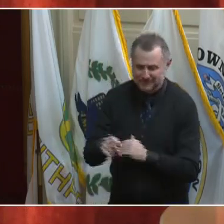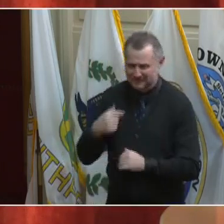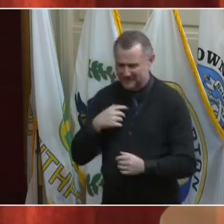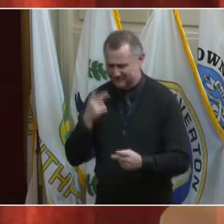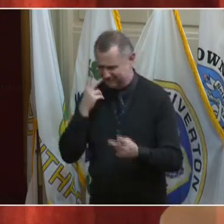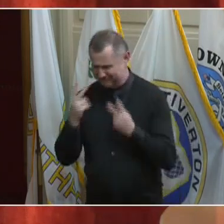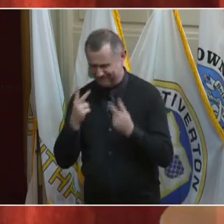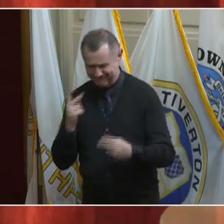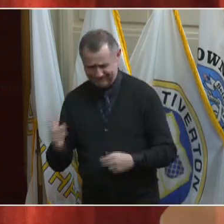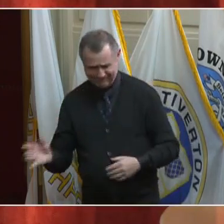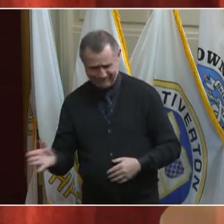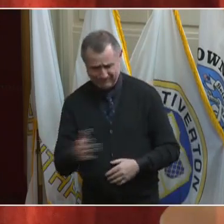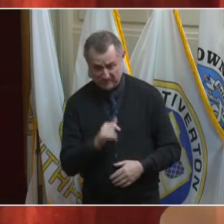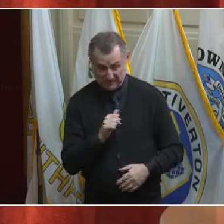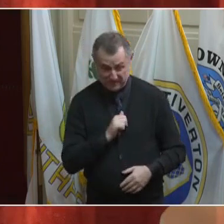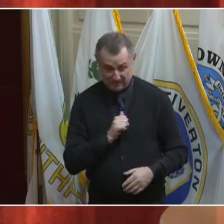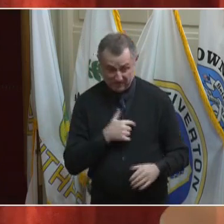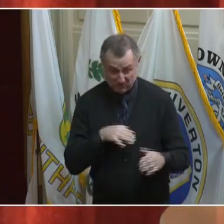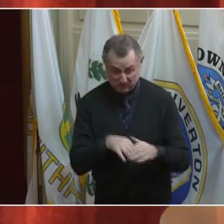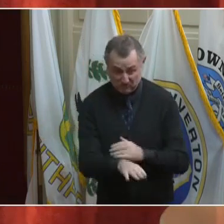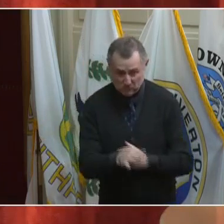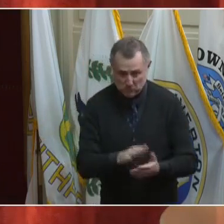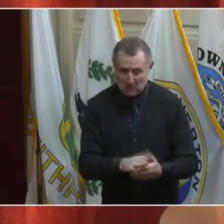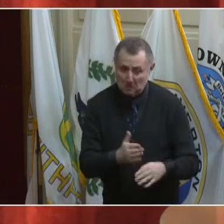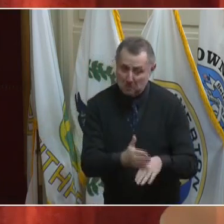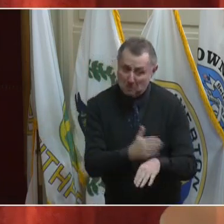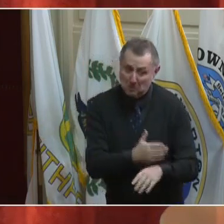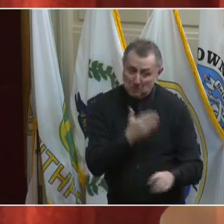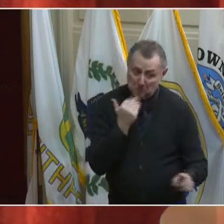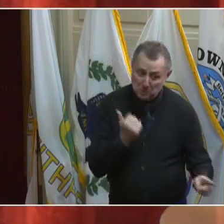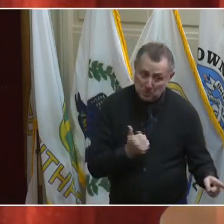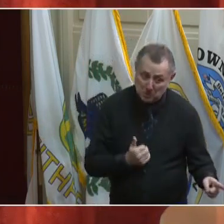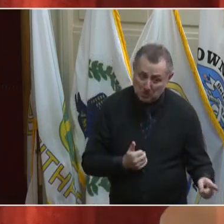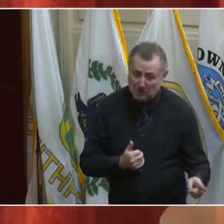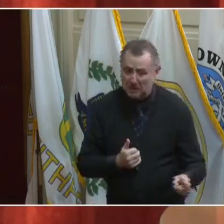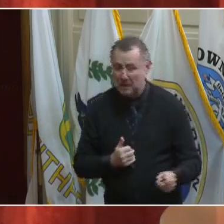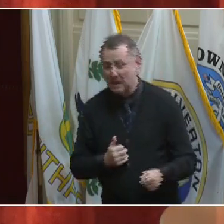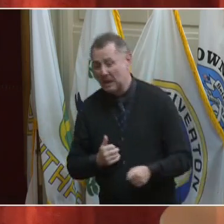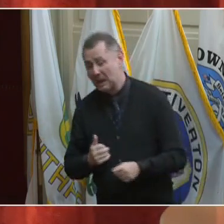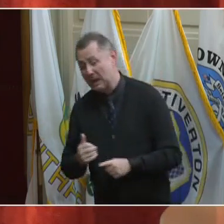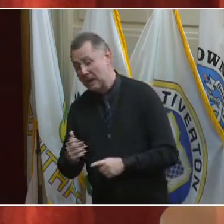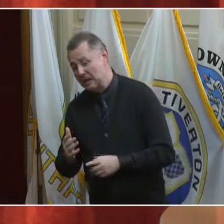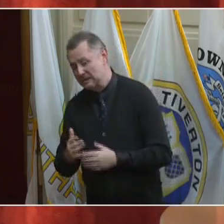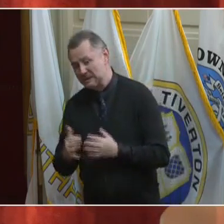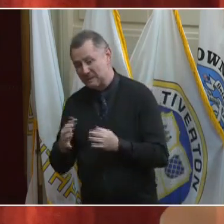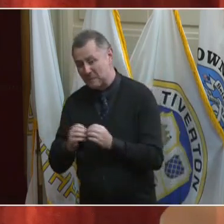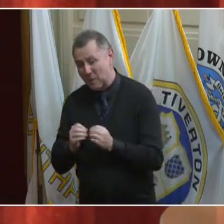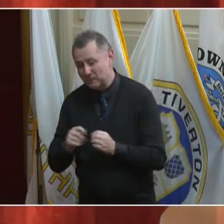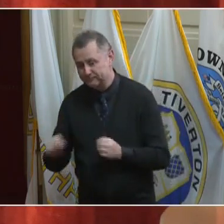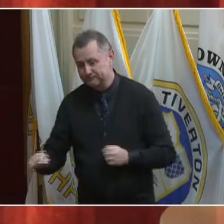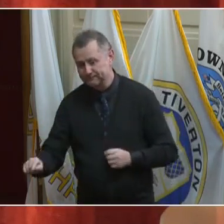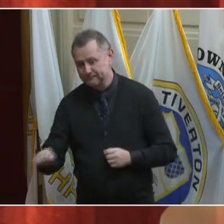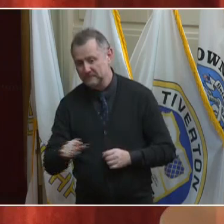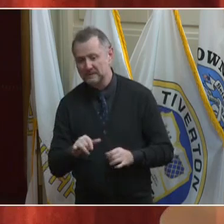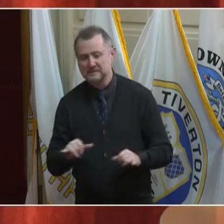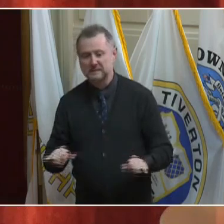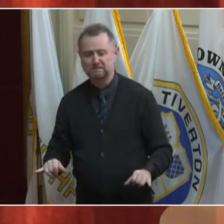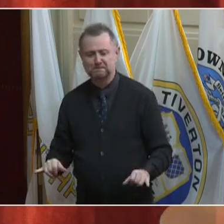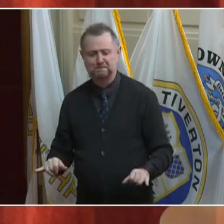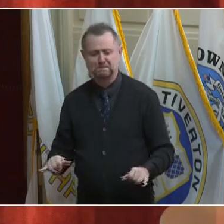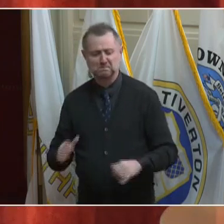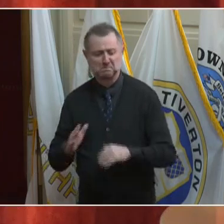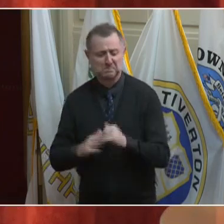firsthand that the buildings are in better condition. We're no longer talking about the same physical spaces that